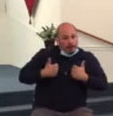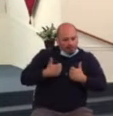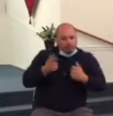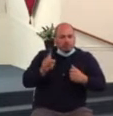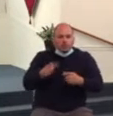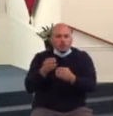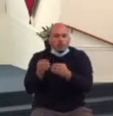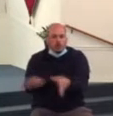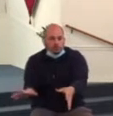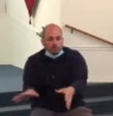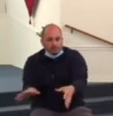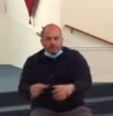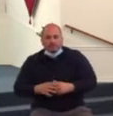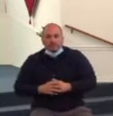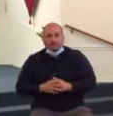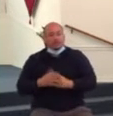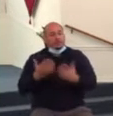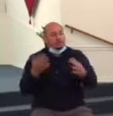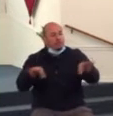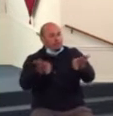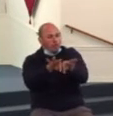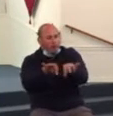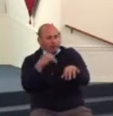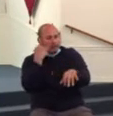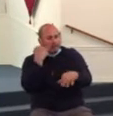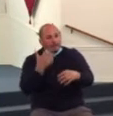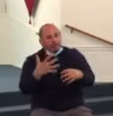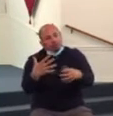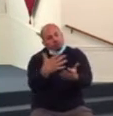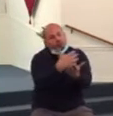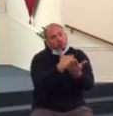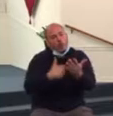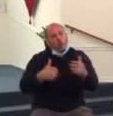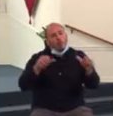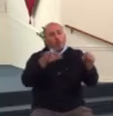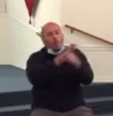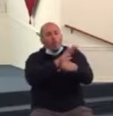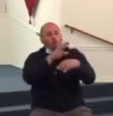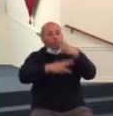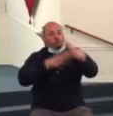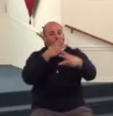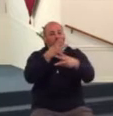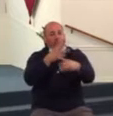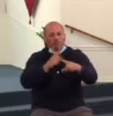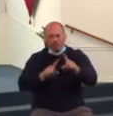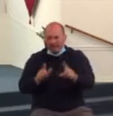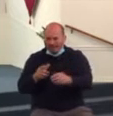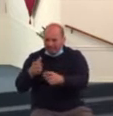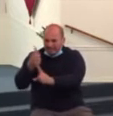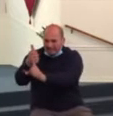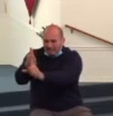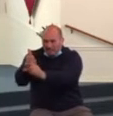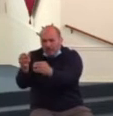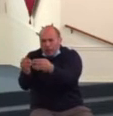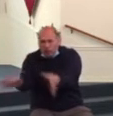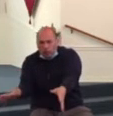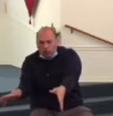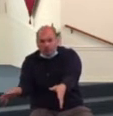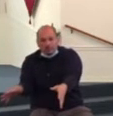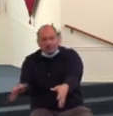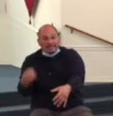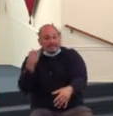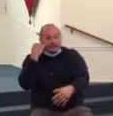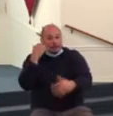gain the whole world and yet lose or forfeit their very self? Whoever is ashamed of me and my words, the Son of Man